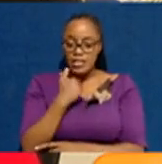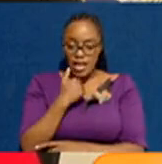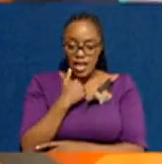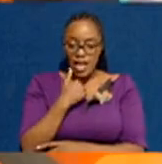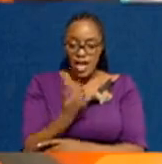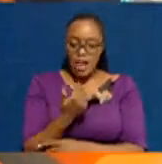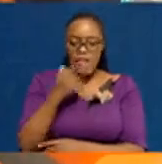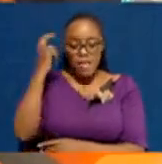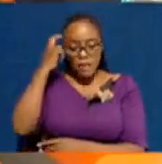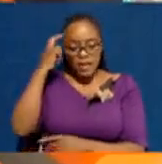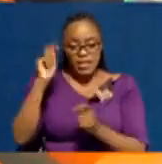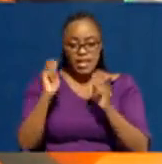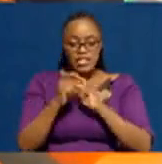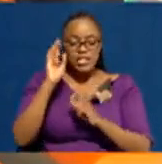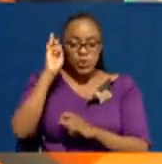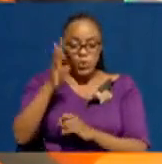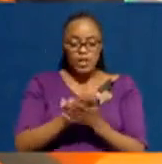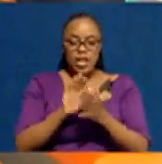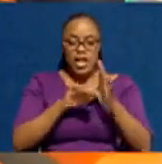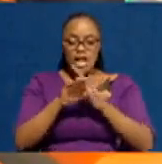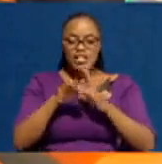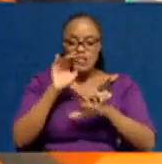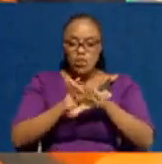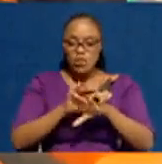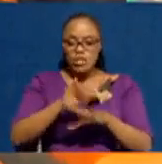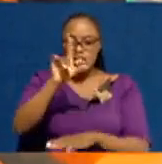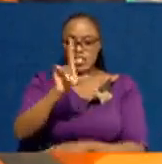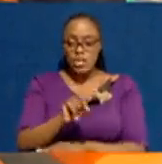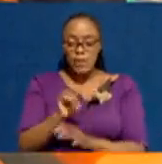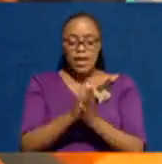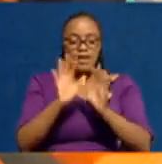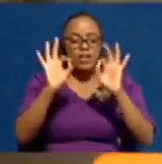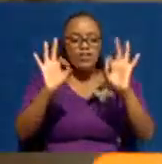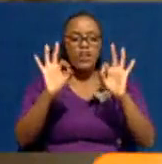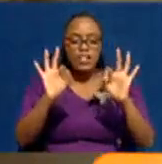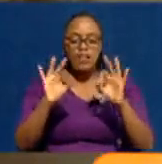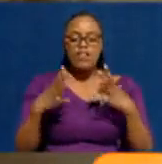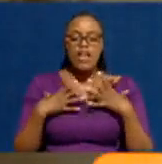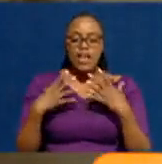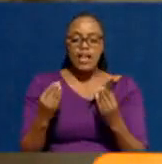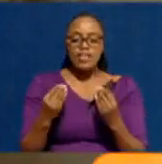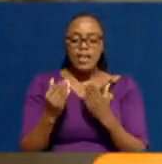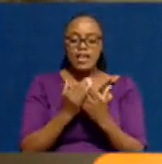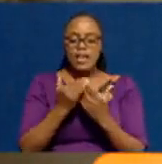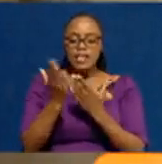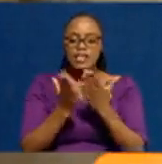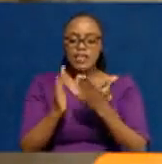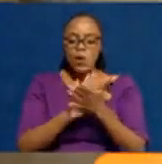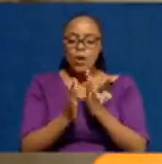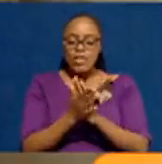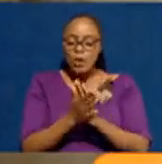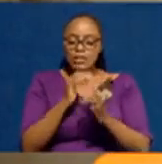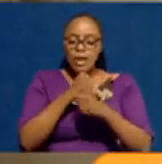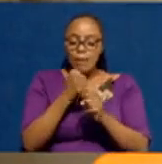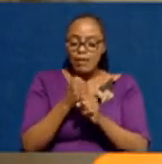that mentality. Access to quality, affordable, and effective essential healthcare services without driving families